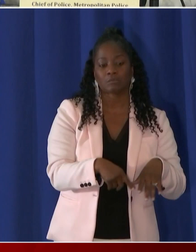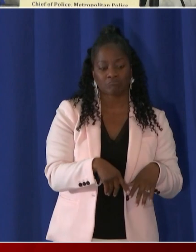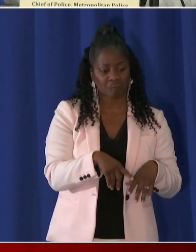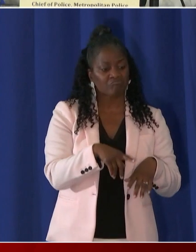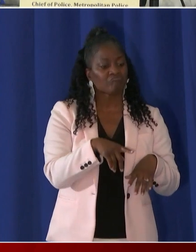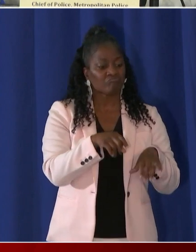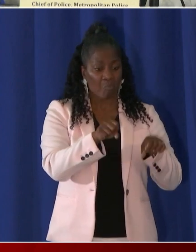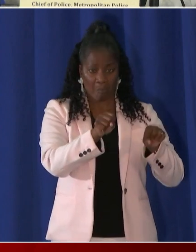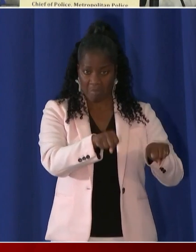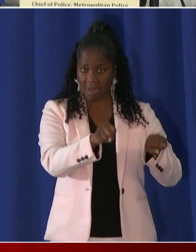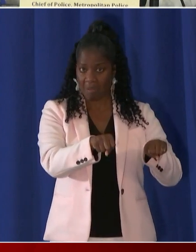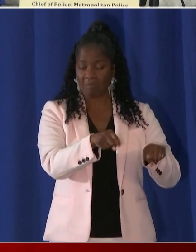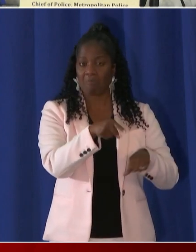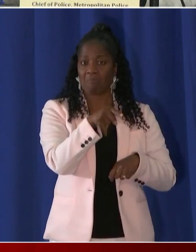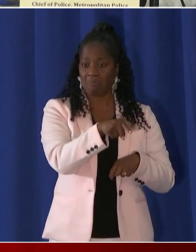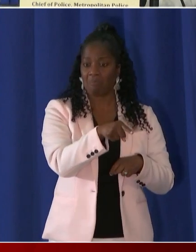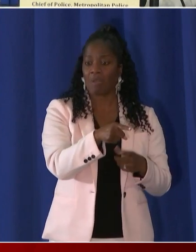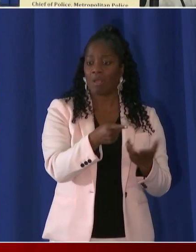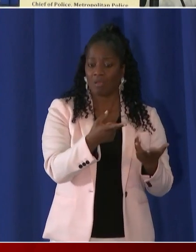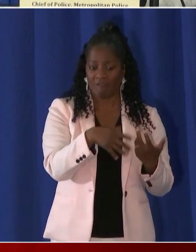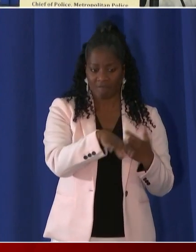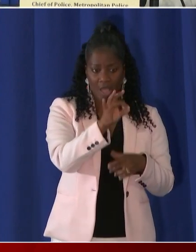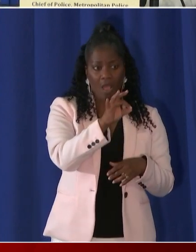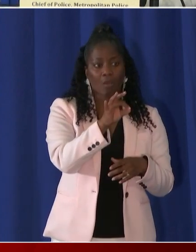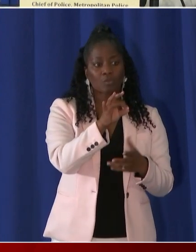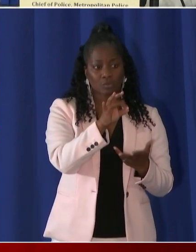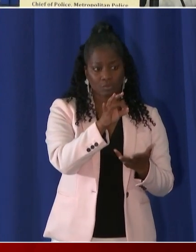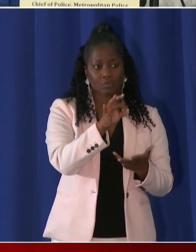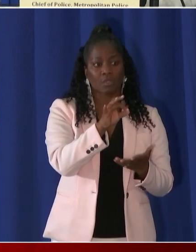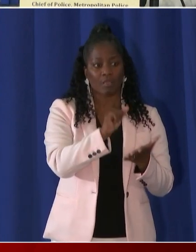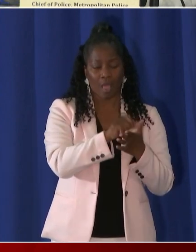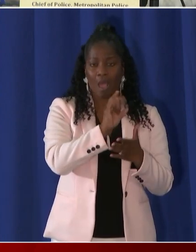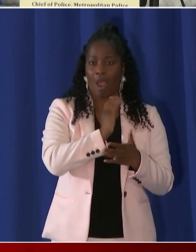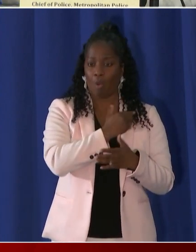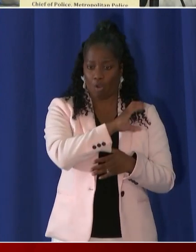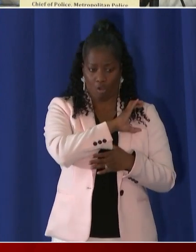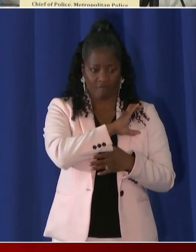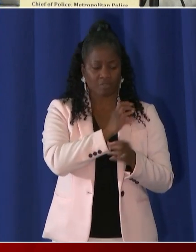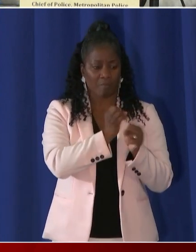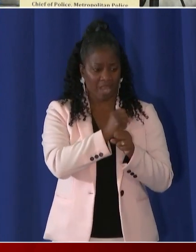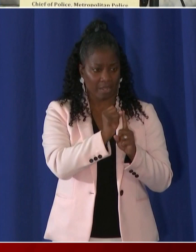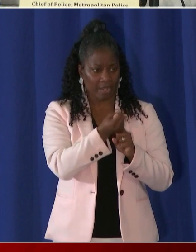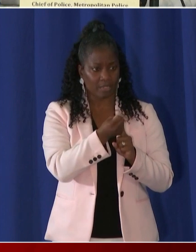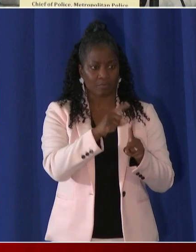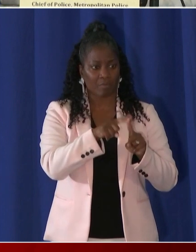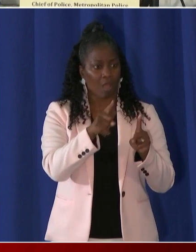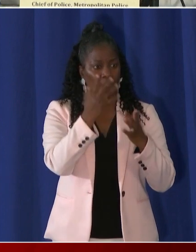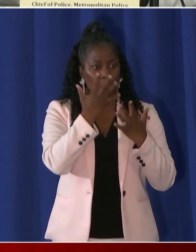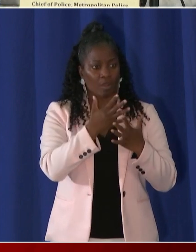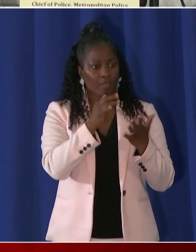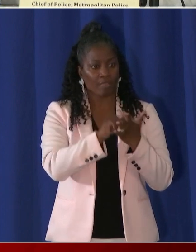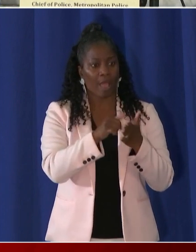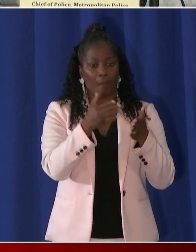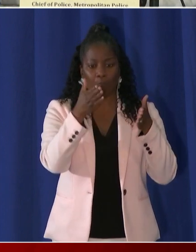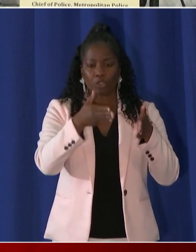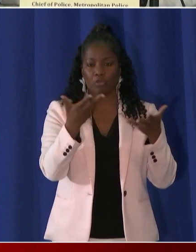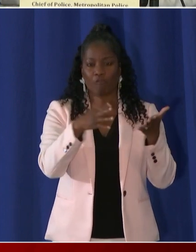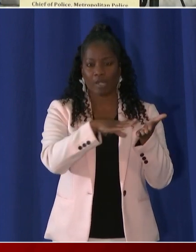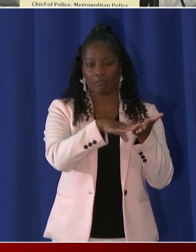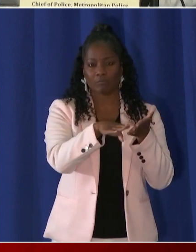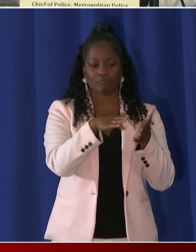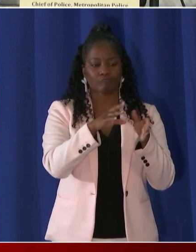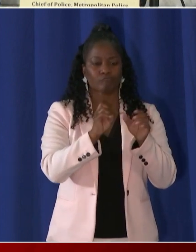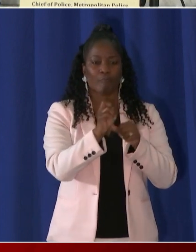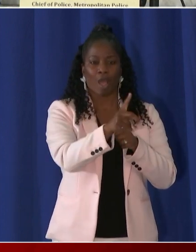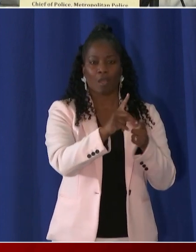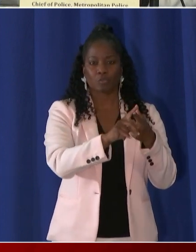cause was found. Probable cause was found that our officers made a good case, but unfortunately that individual has been already released